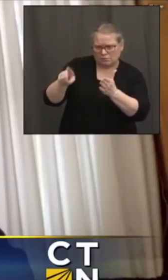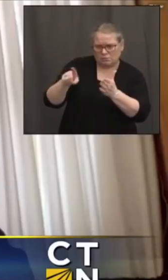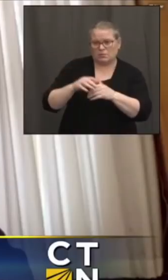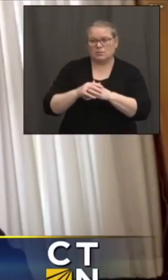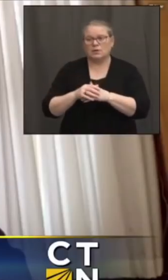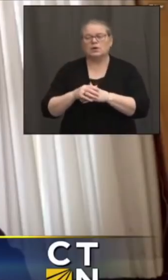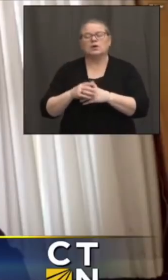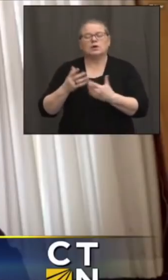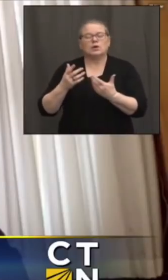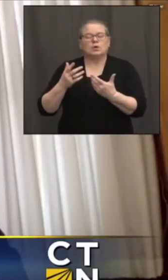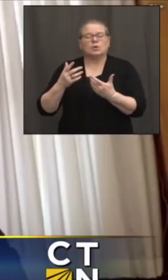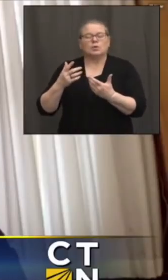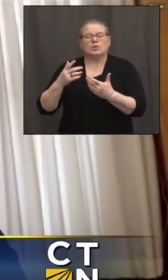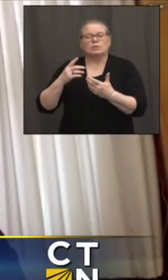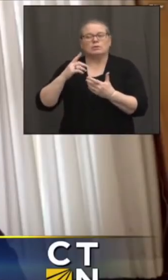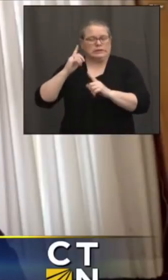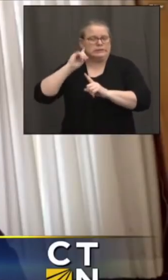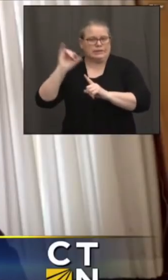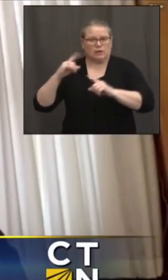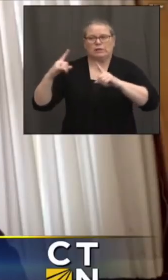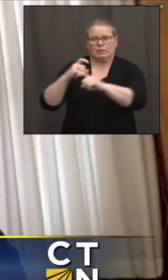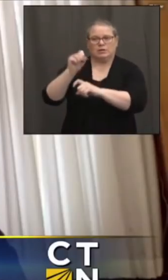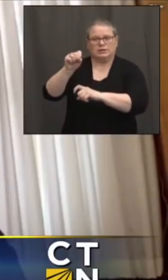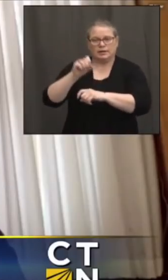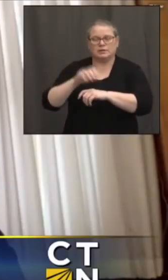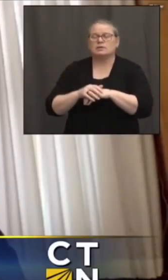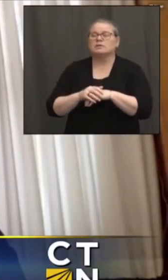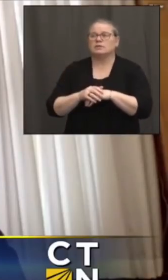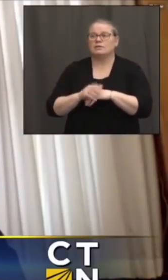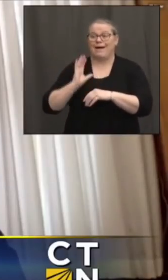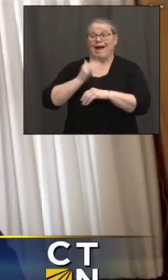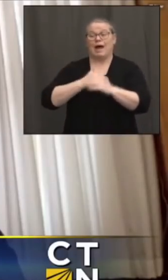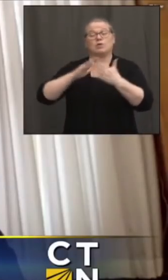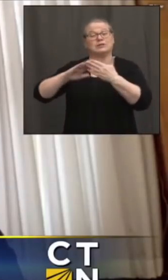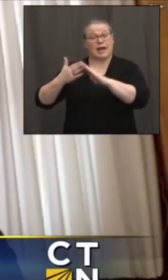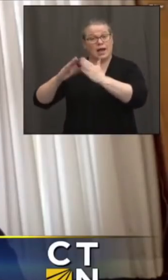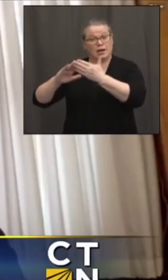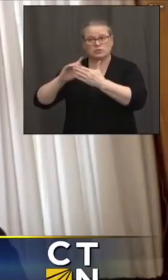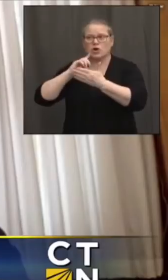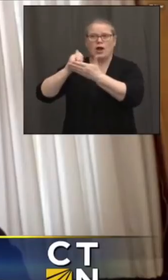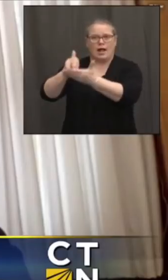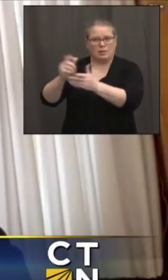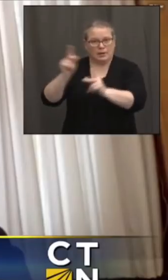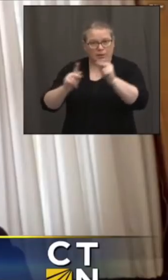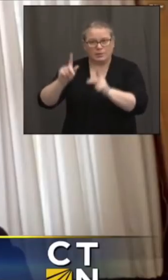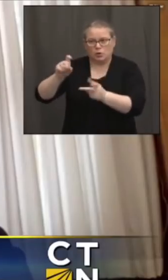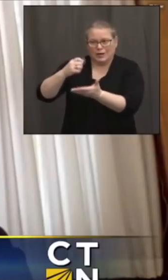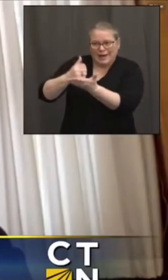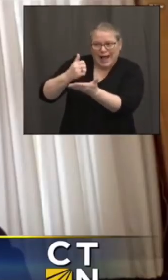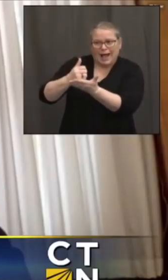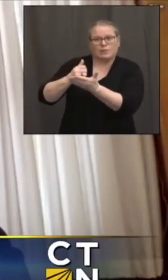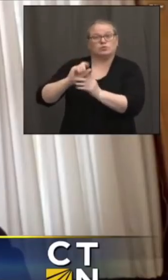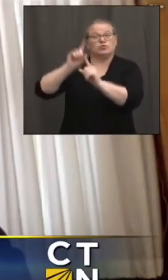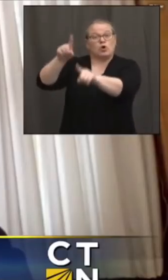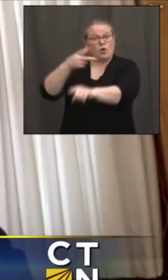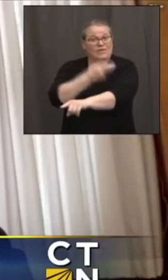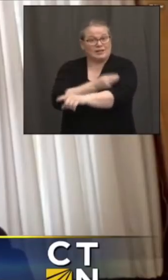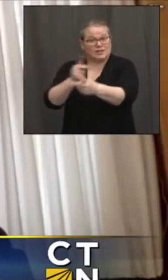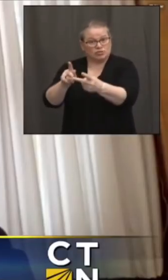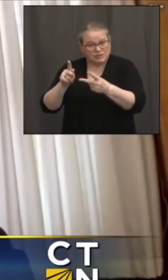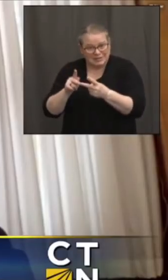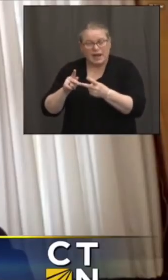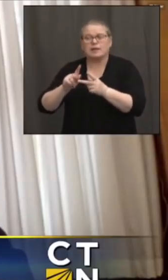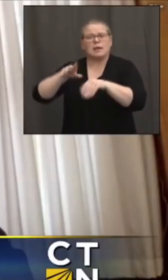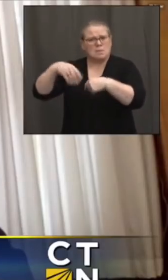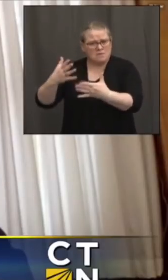setting up similar programs to provide transportation for people who need assistance getting to a vaccination site. We're also providing support